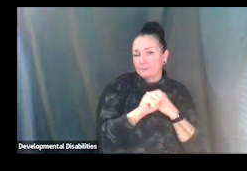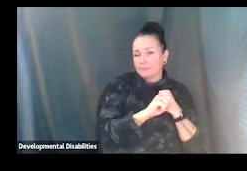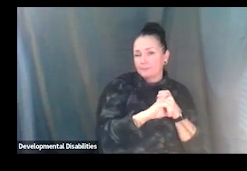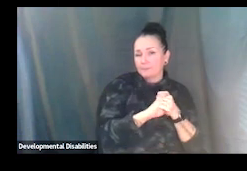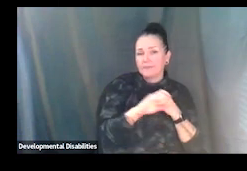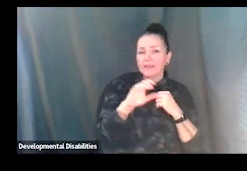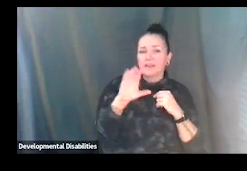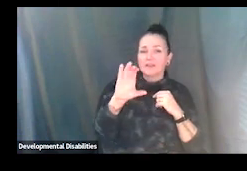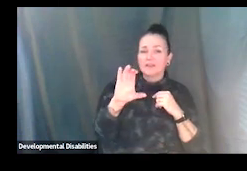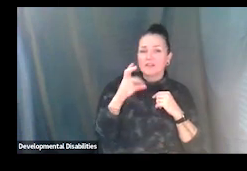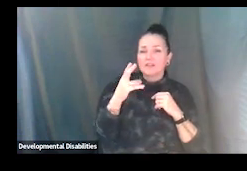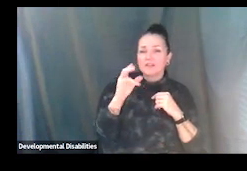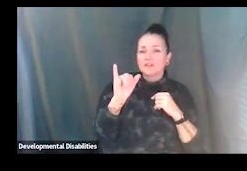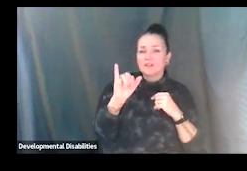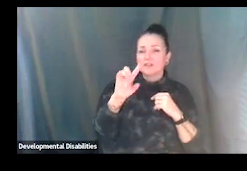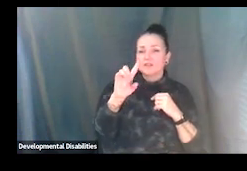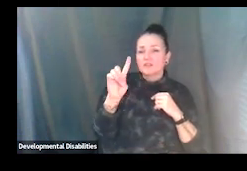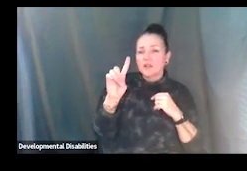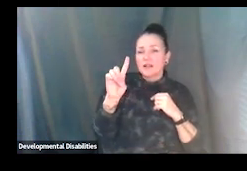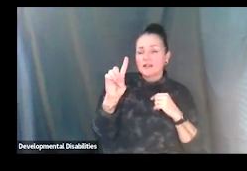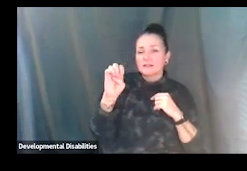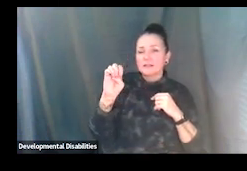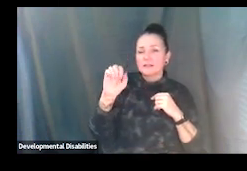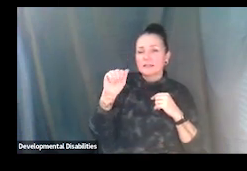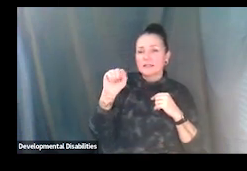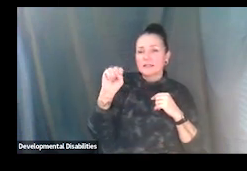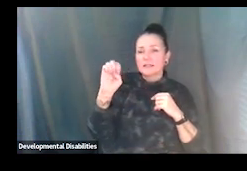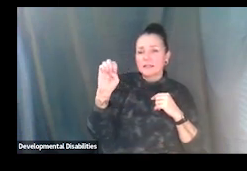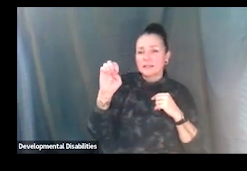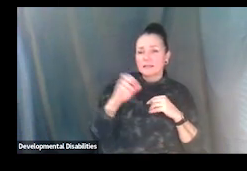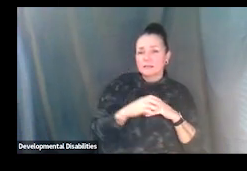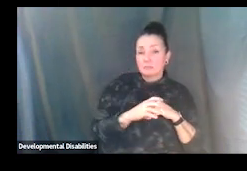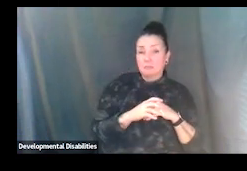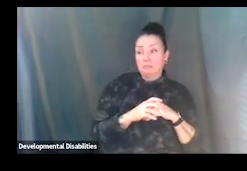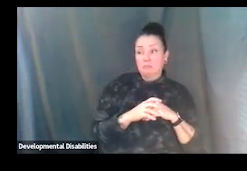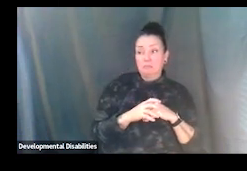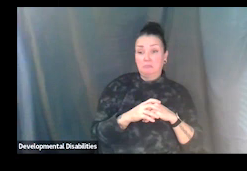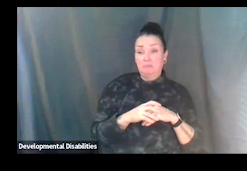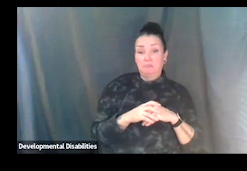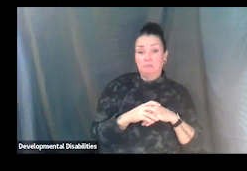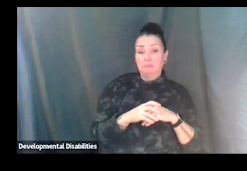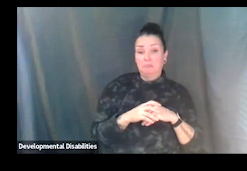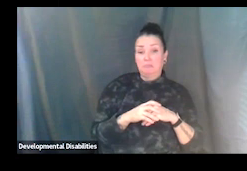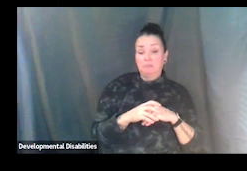who was 16 or 17 had bought it, and a parent was asking me what I thought about it. I wouldn't have known otherwise.